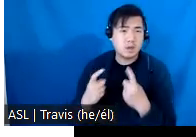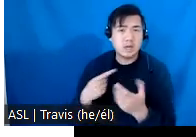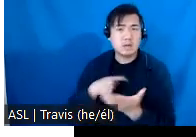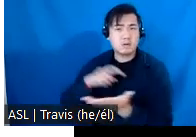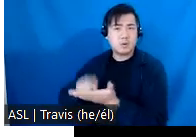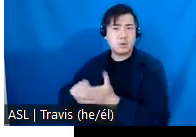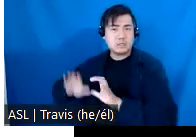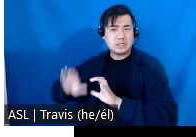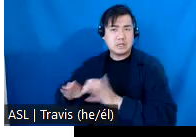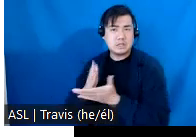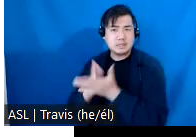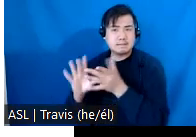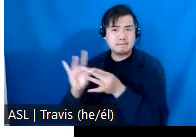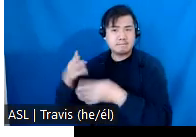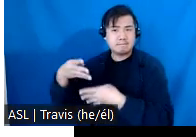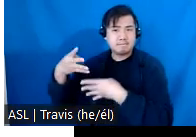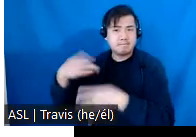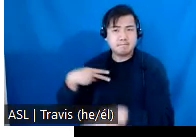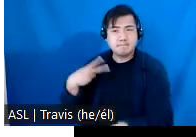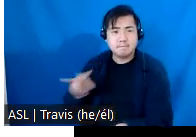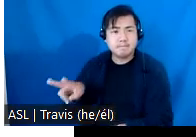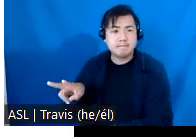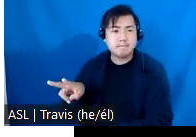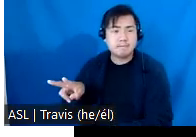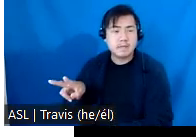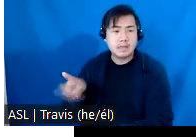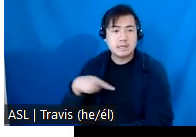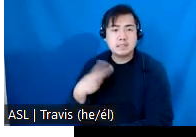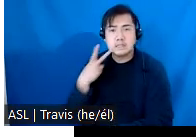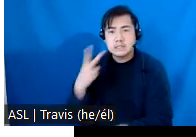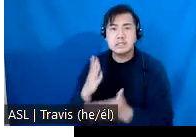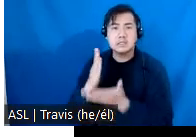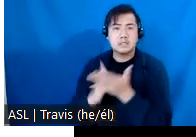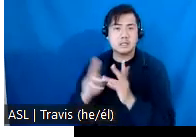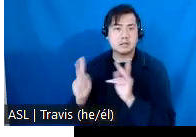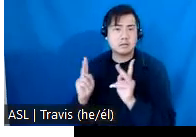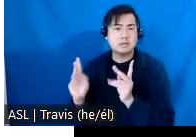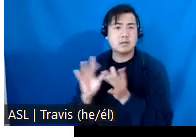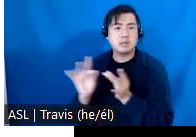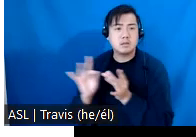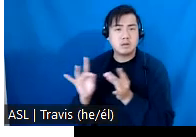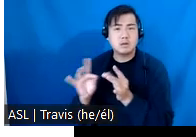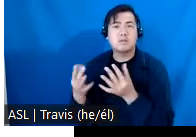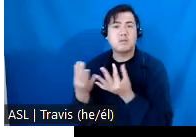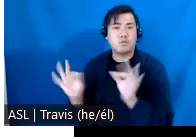well. So looking at the chat box, we have folks that have put in the free test kits.